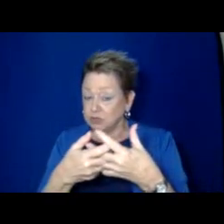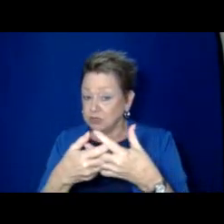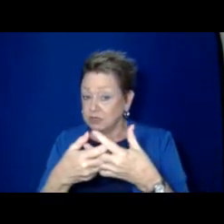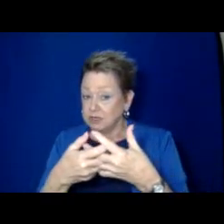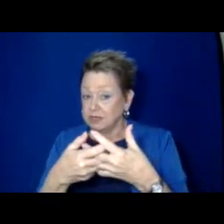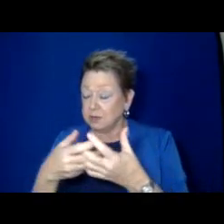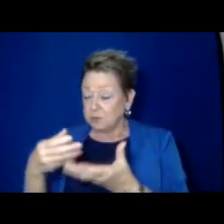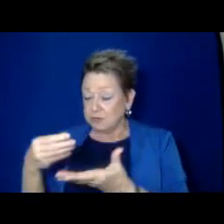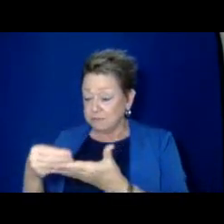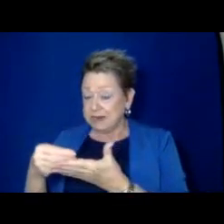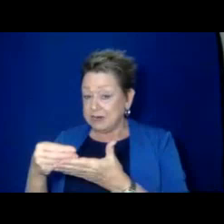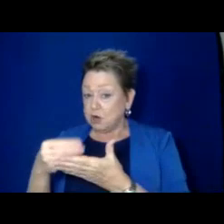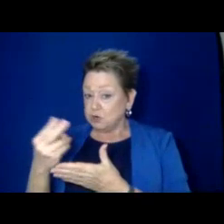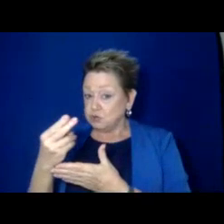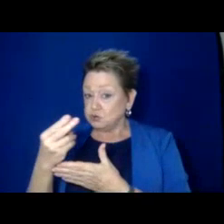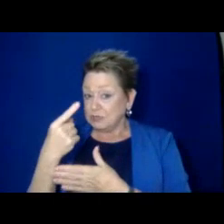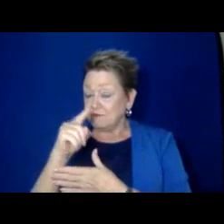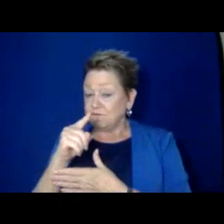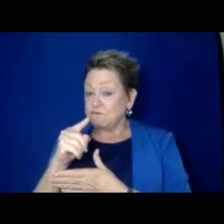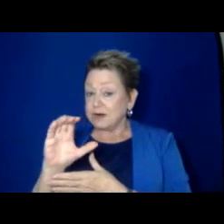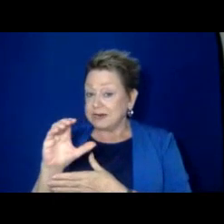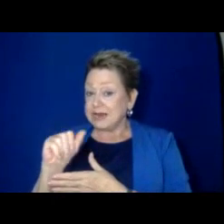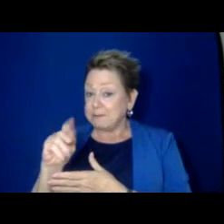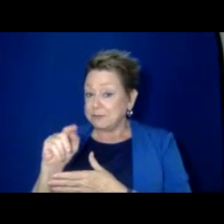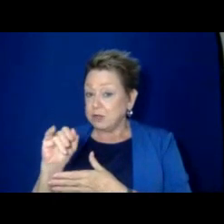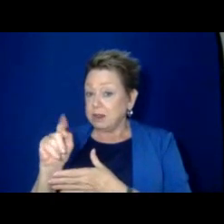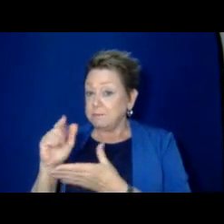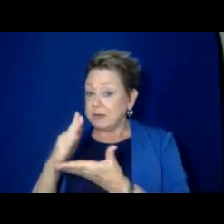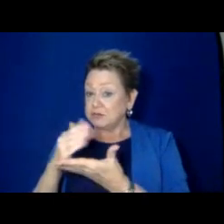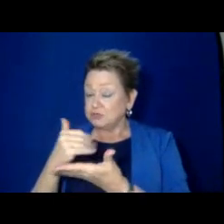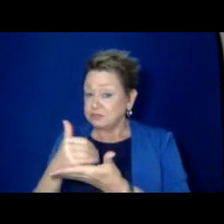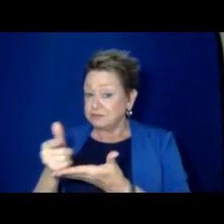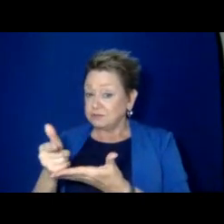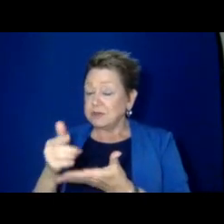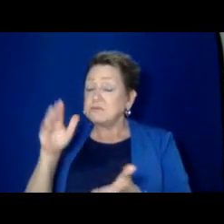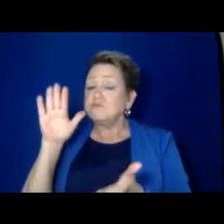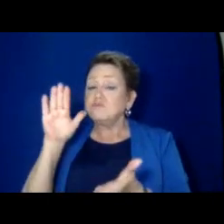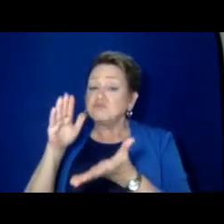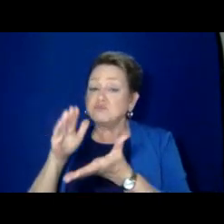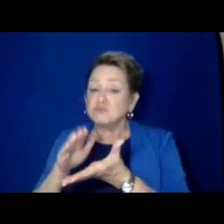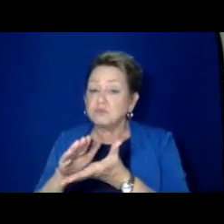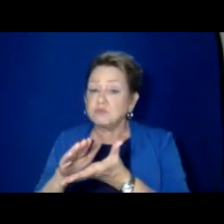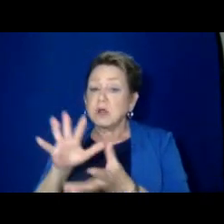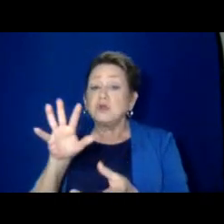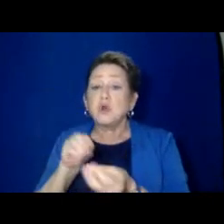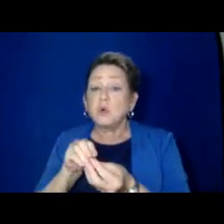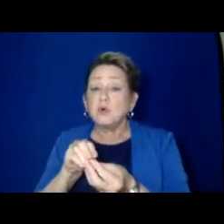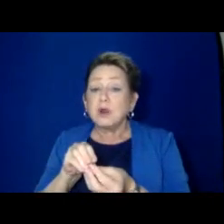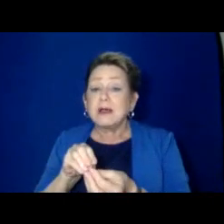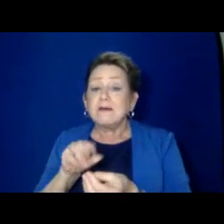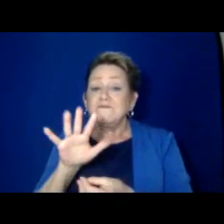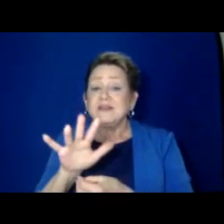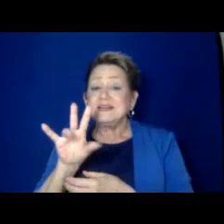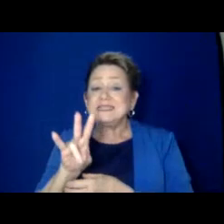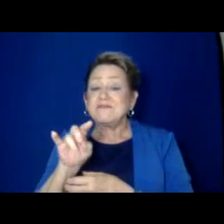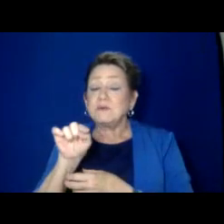we are using in our capital budget. And that brings us down to a total capital budget